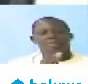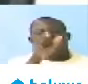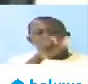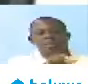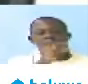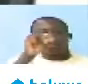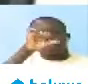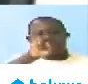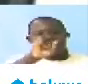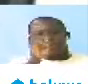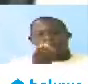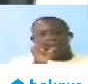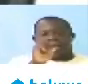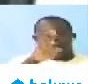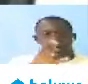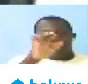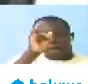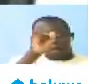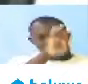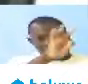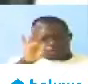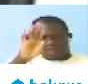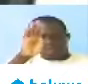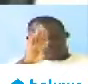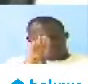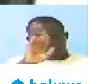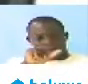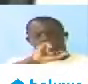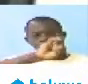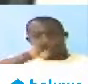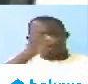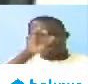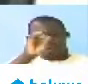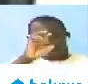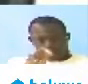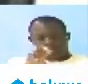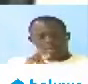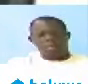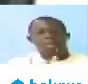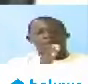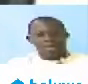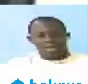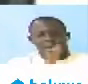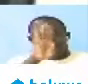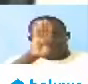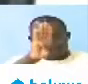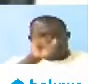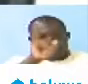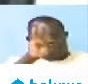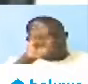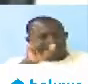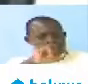Sirif Bajo. Baba Job's brother. Baba Job's brother. Was Ngafo and Mbar Manolang.